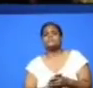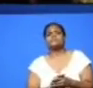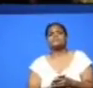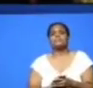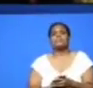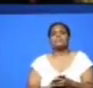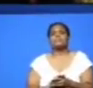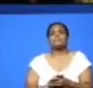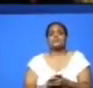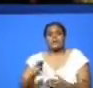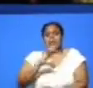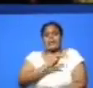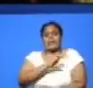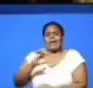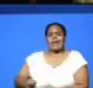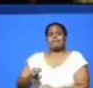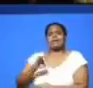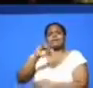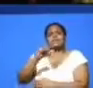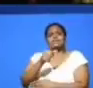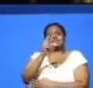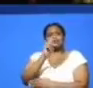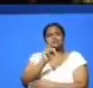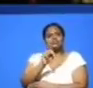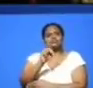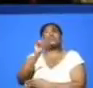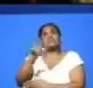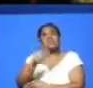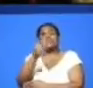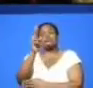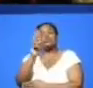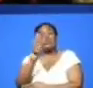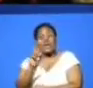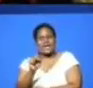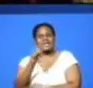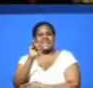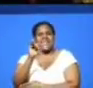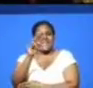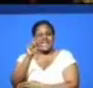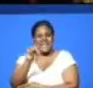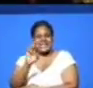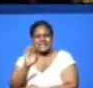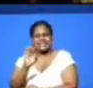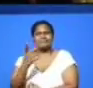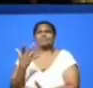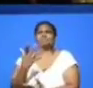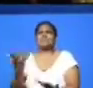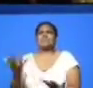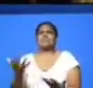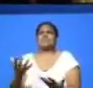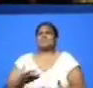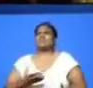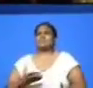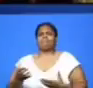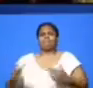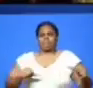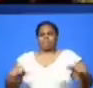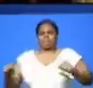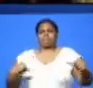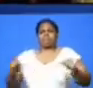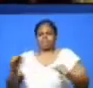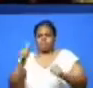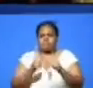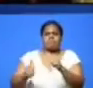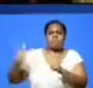When Emperor Justinian was abdicating Western Rome, he exalted the Bishop of Rome